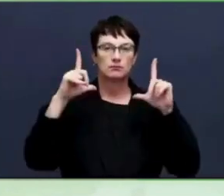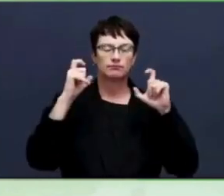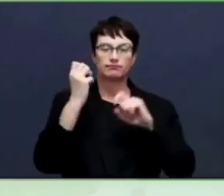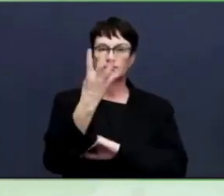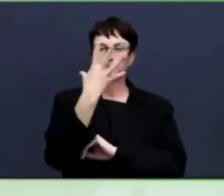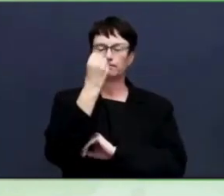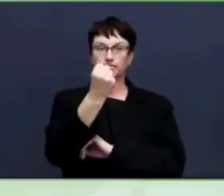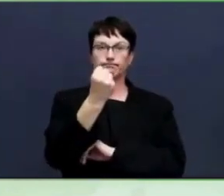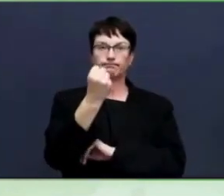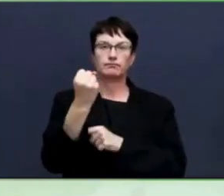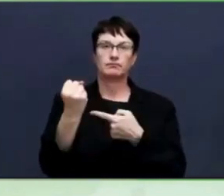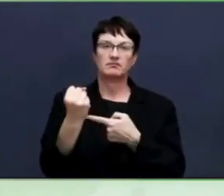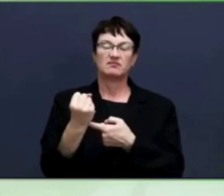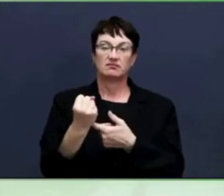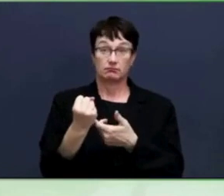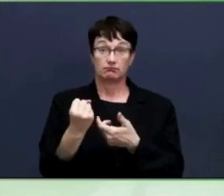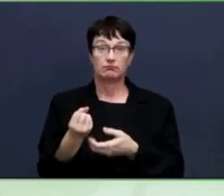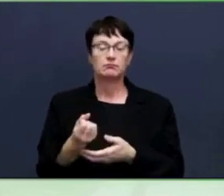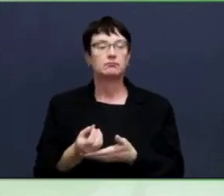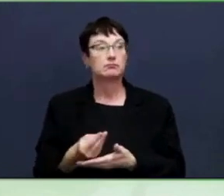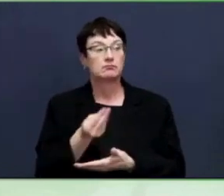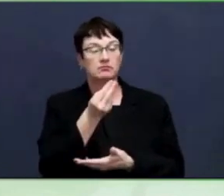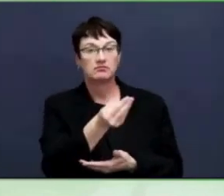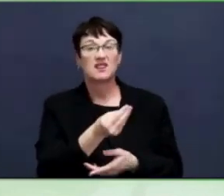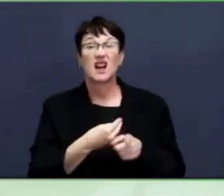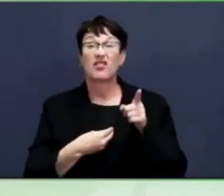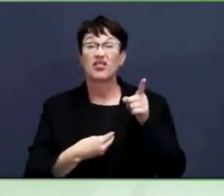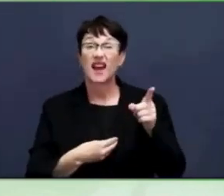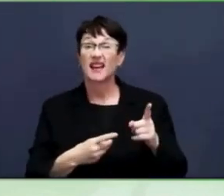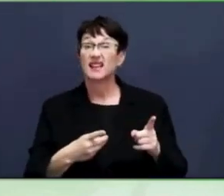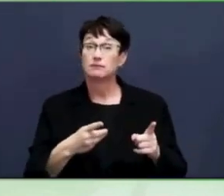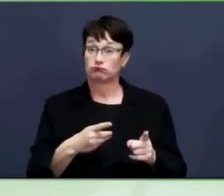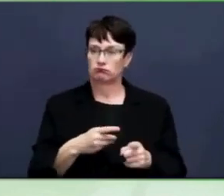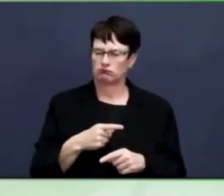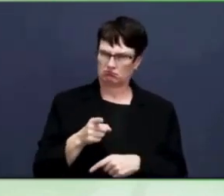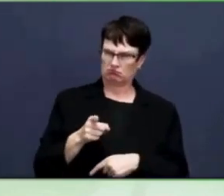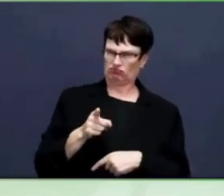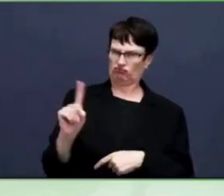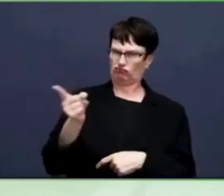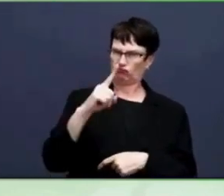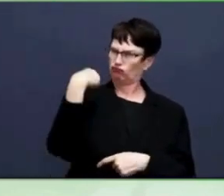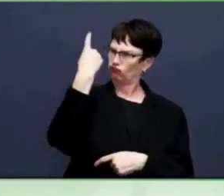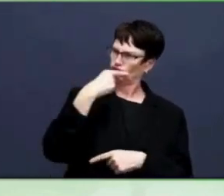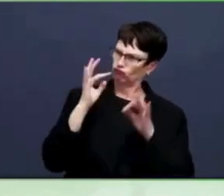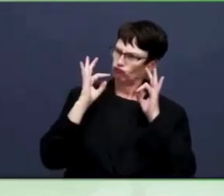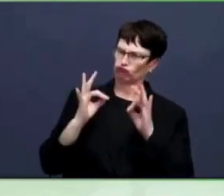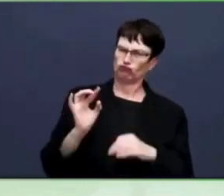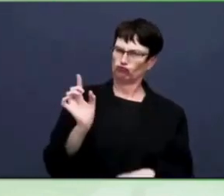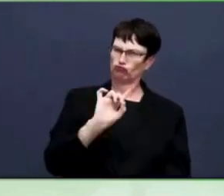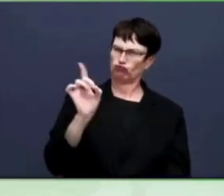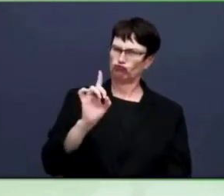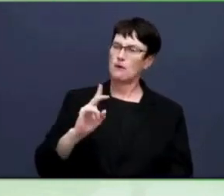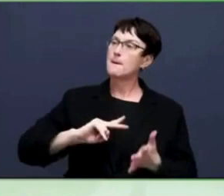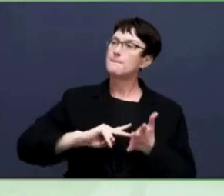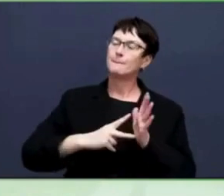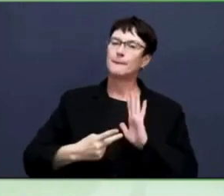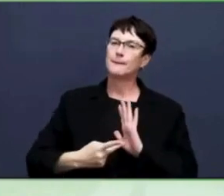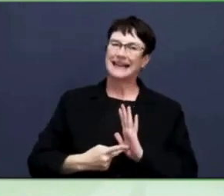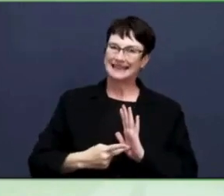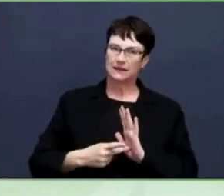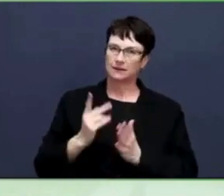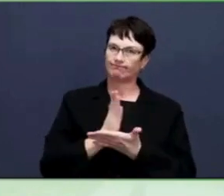face. He can't get a job just driving groceries. You've got people who stammer that get knocked out because they take more than